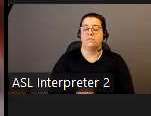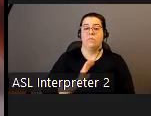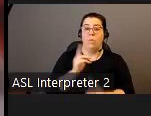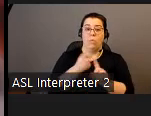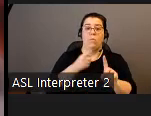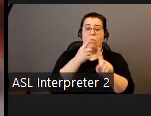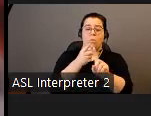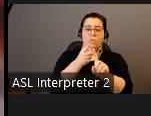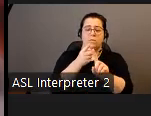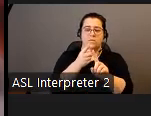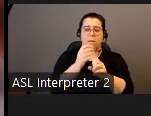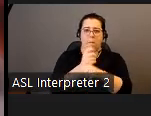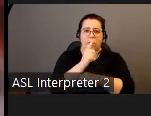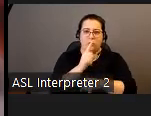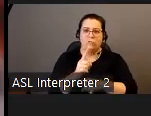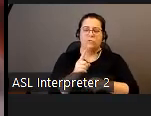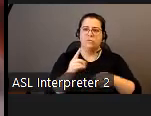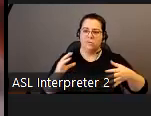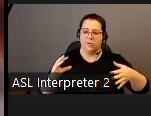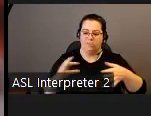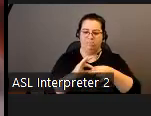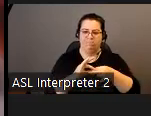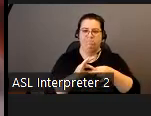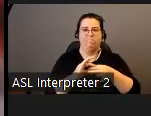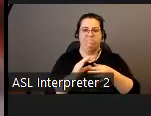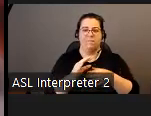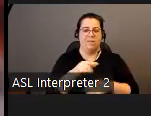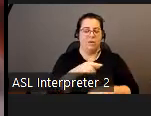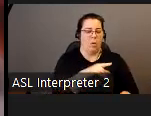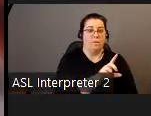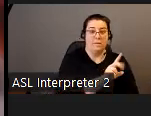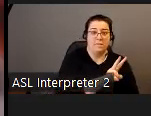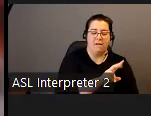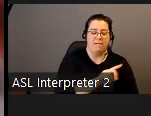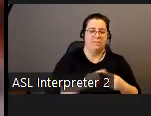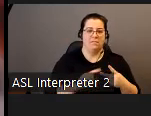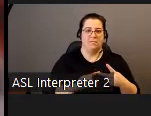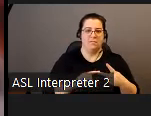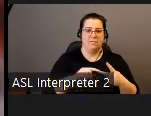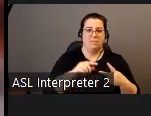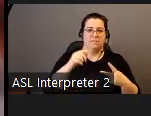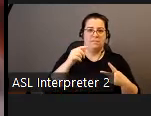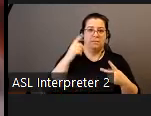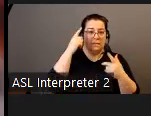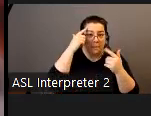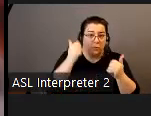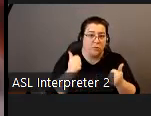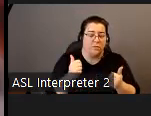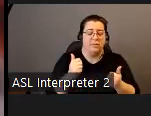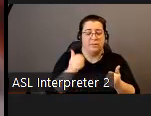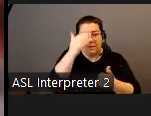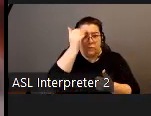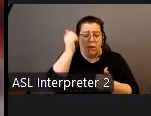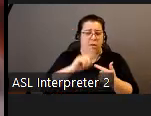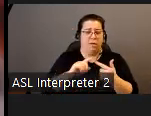the relationship between dementia, domestic violence, and things like traumatic brain